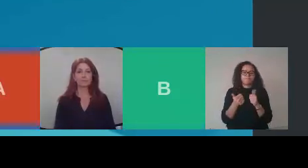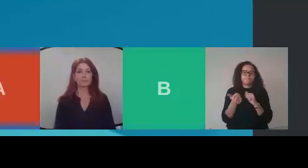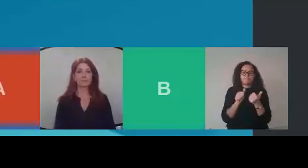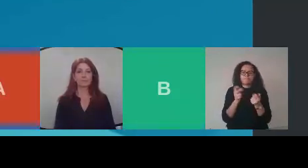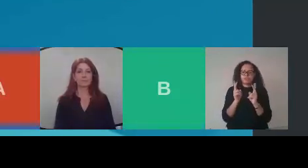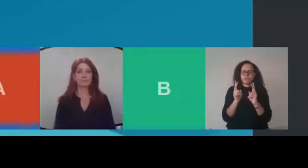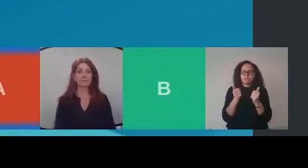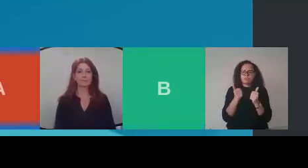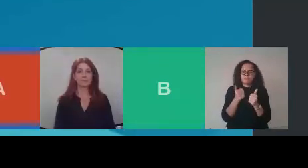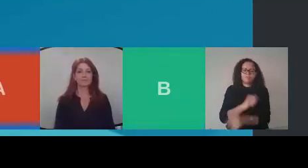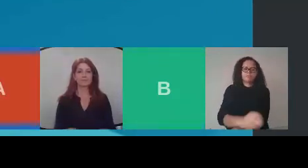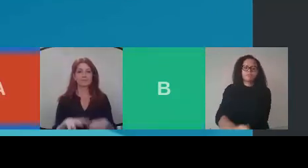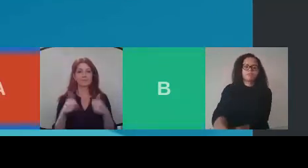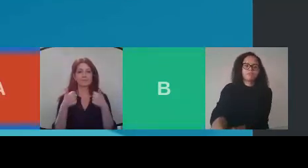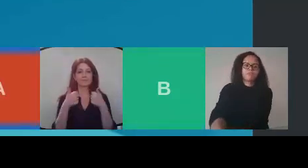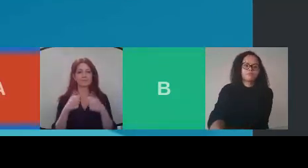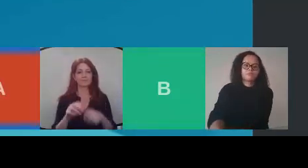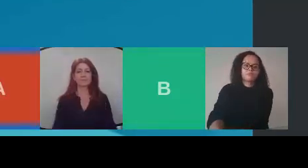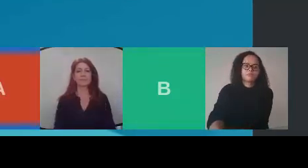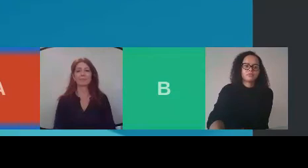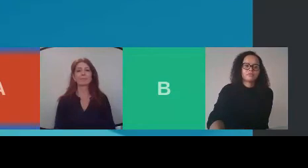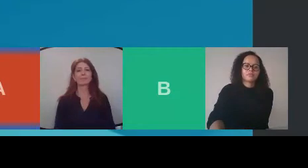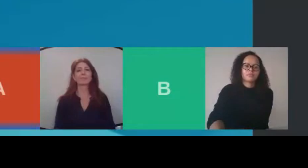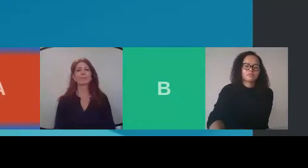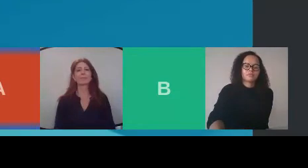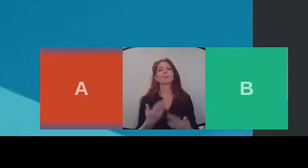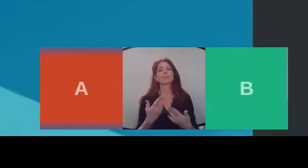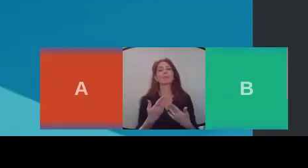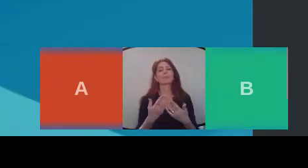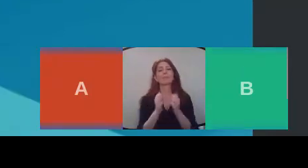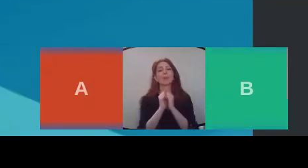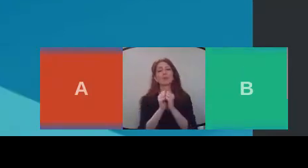Ben, many thanks for that. Really appreciate it.